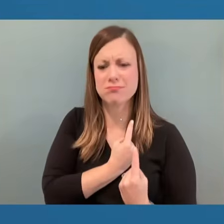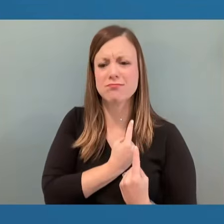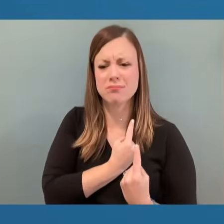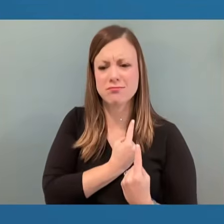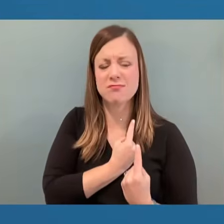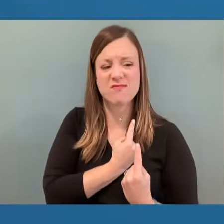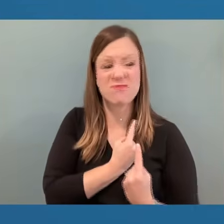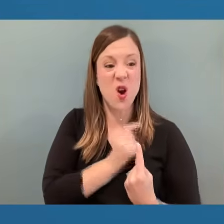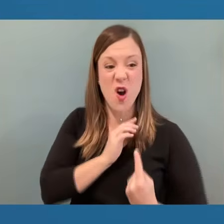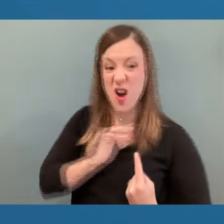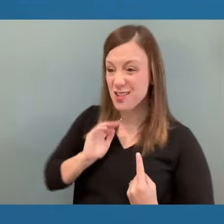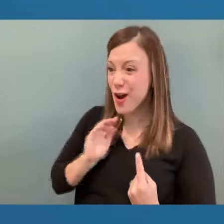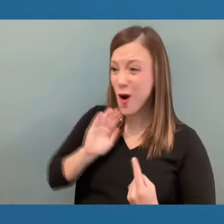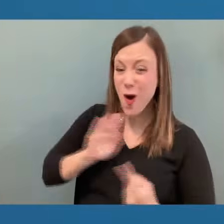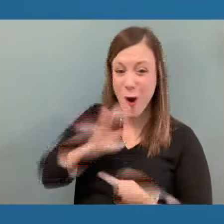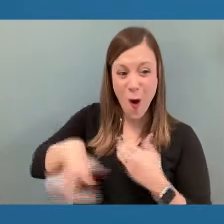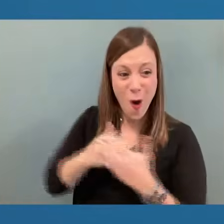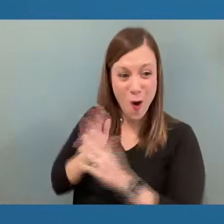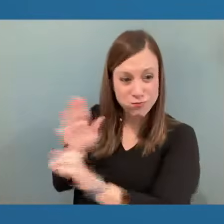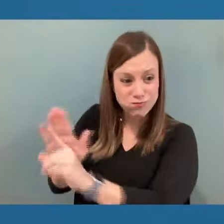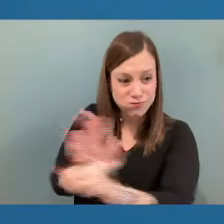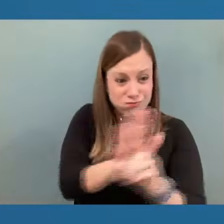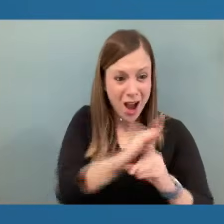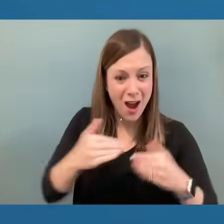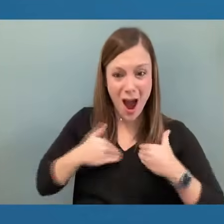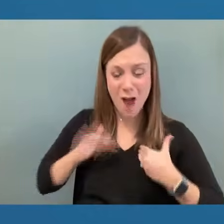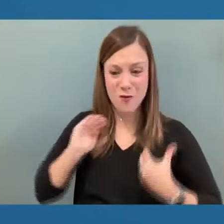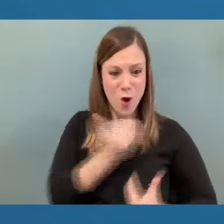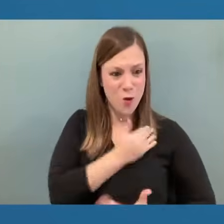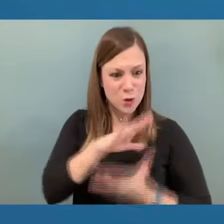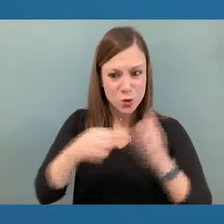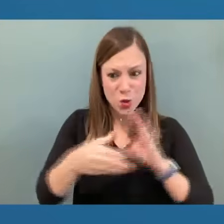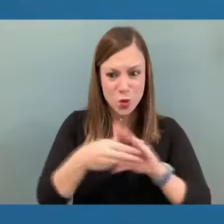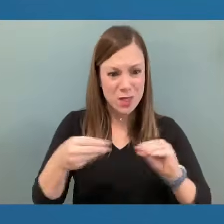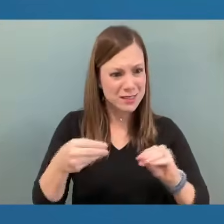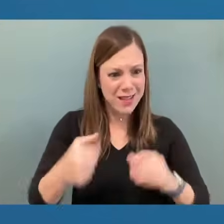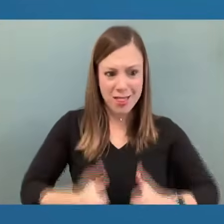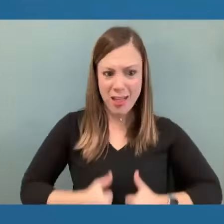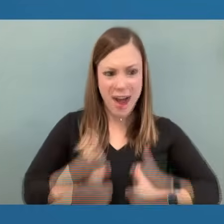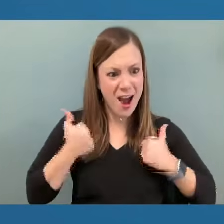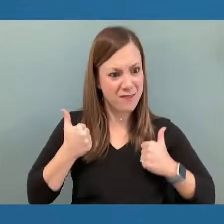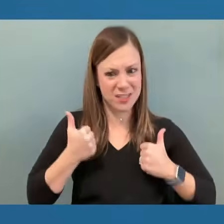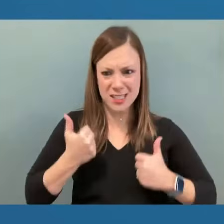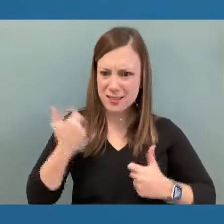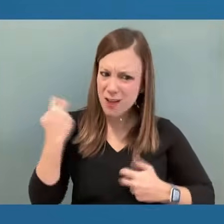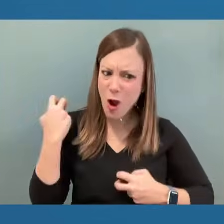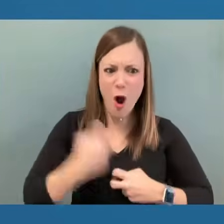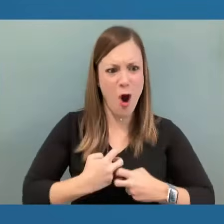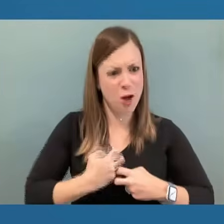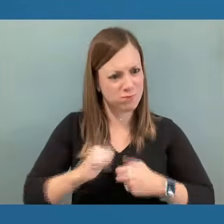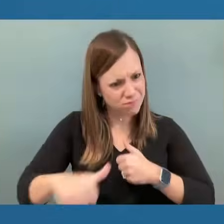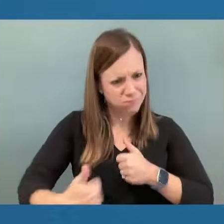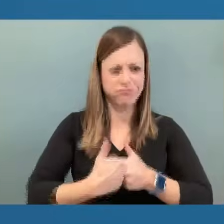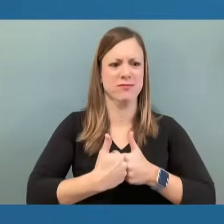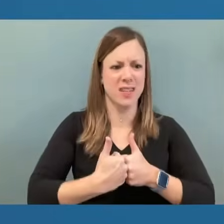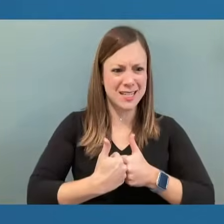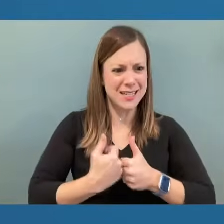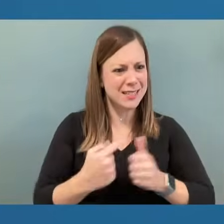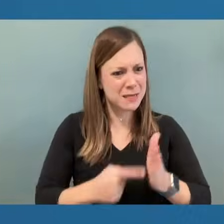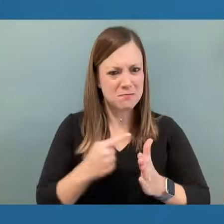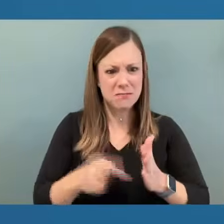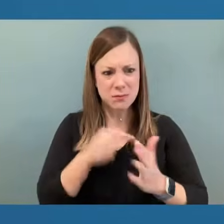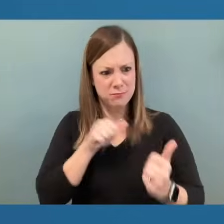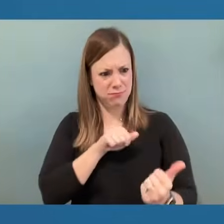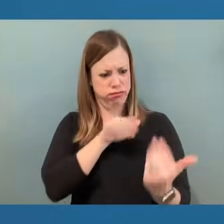Life isn't always easy, and sometimes you're confronted with sometimes the unthinkable, and there's someone you care so deeply